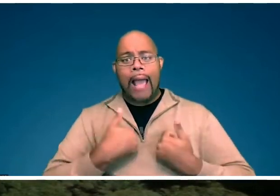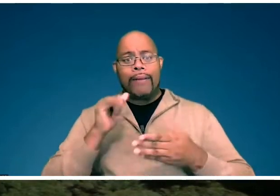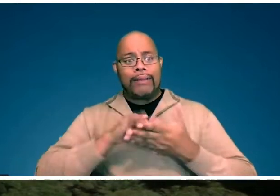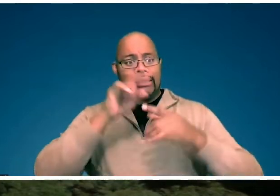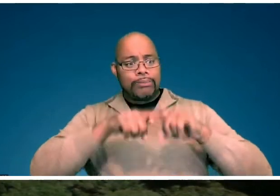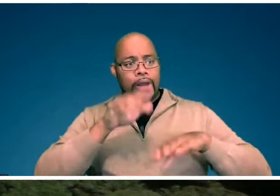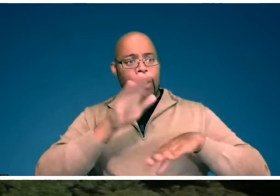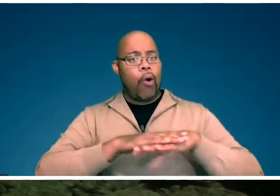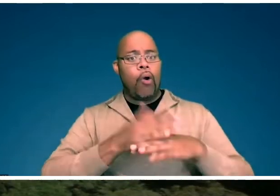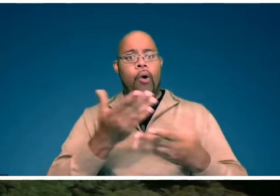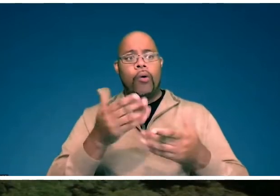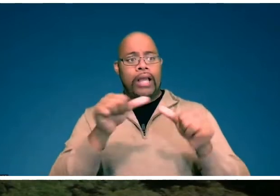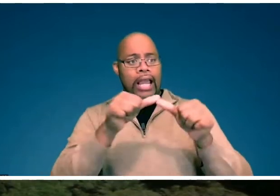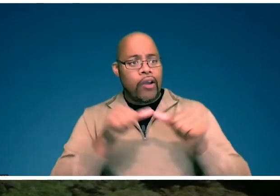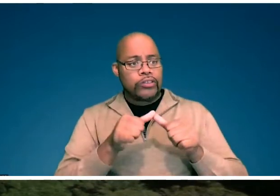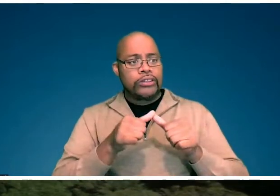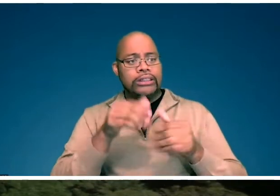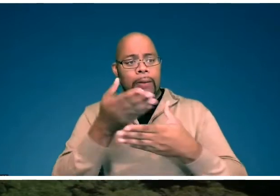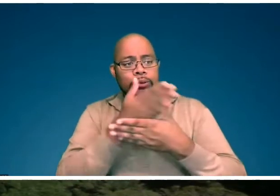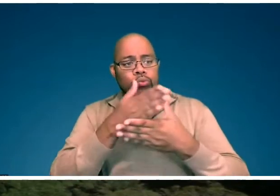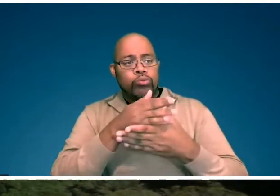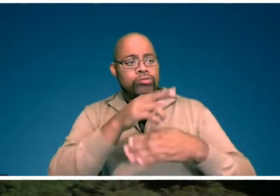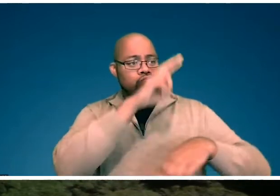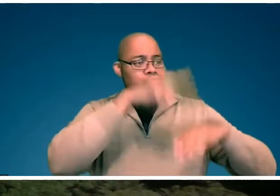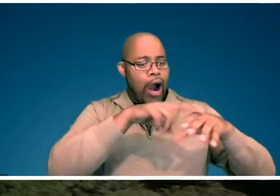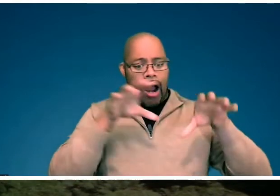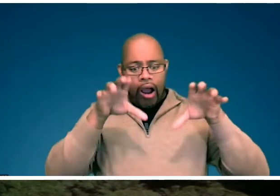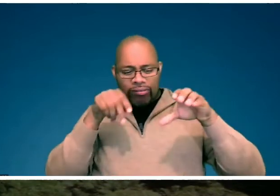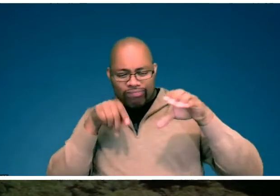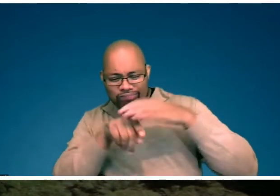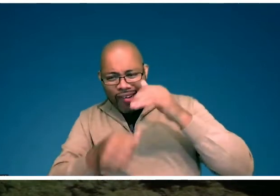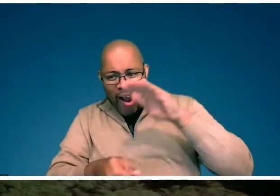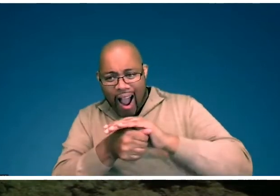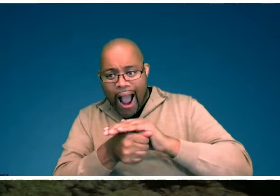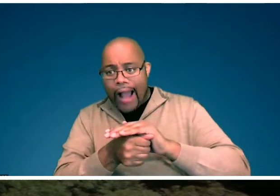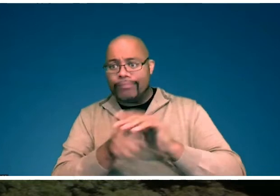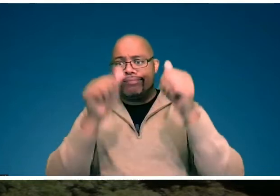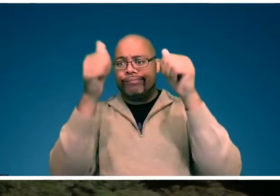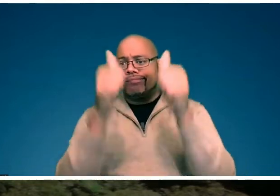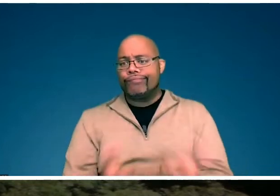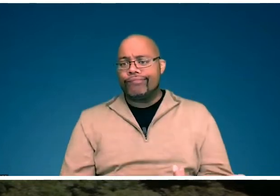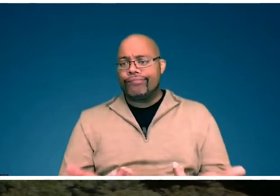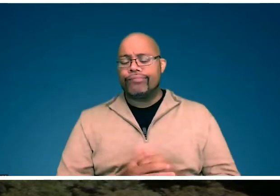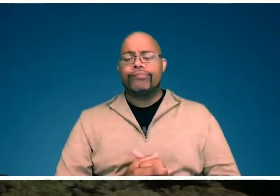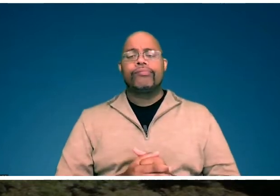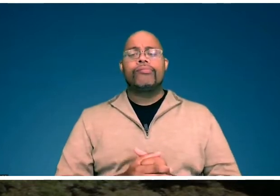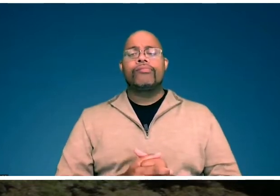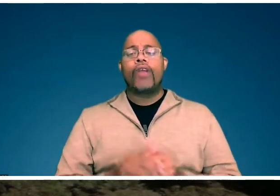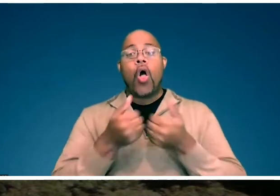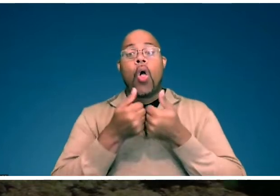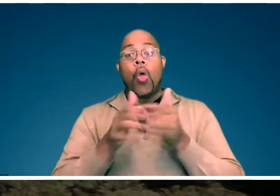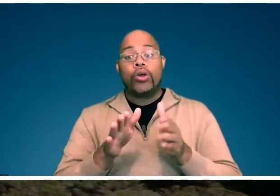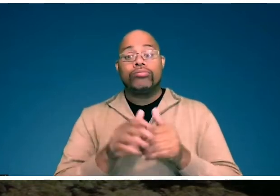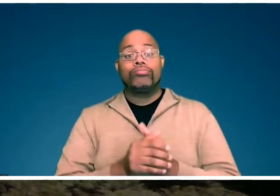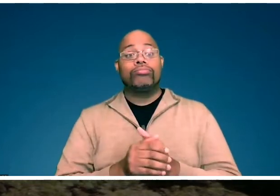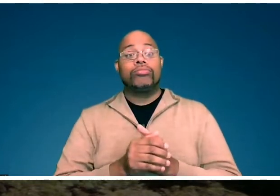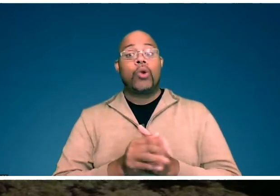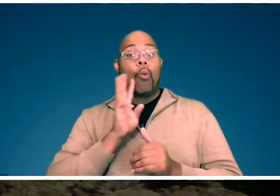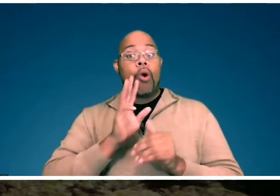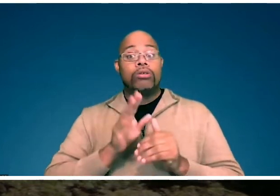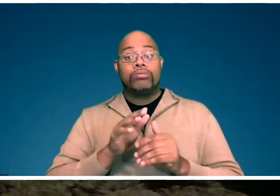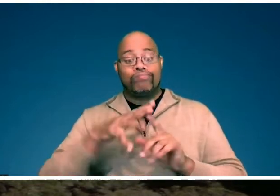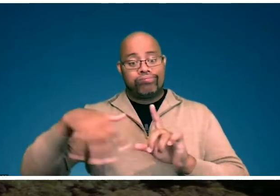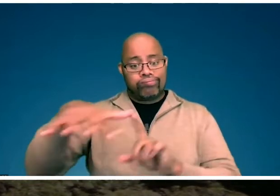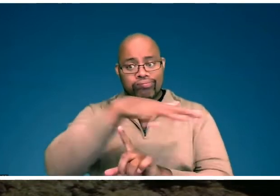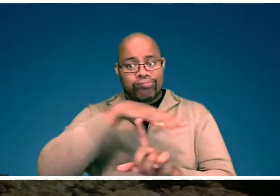that rely on those spaces in between the large gravel and cobble. The loss of breeding habitat can